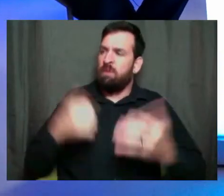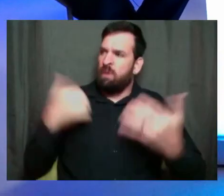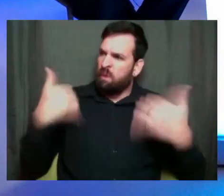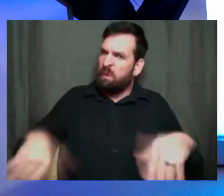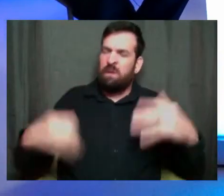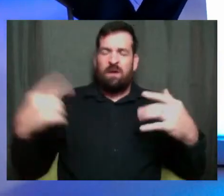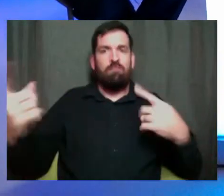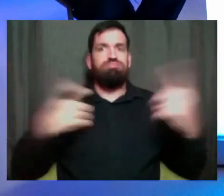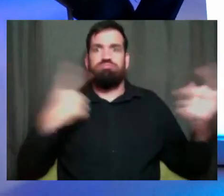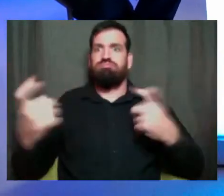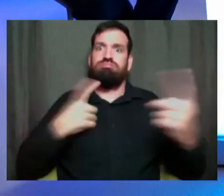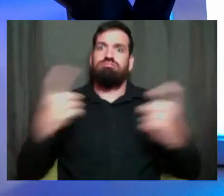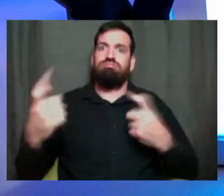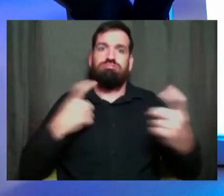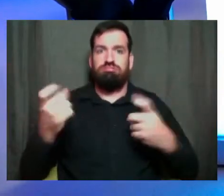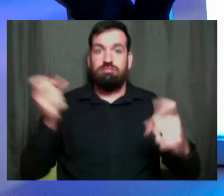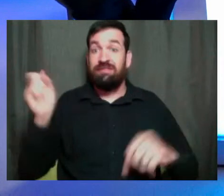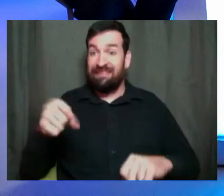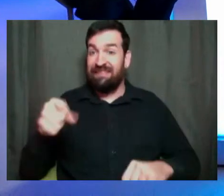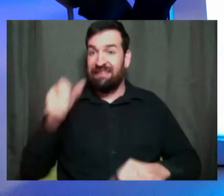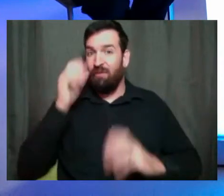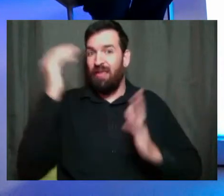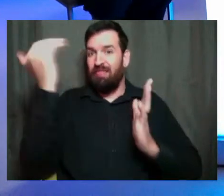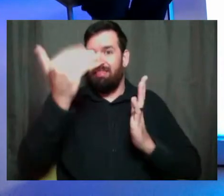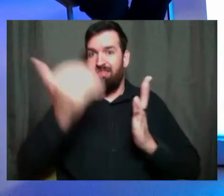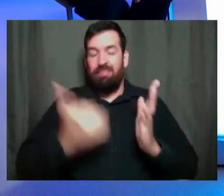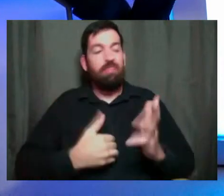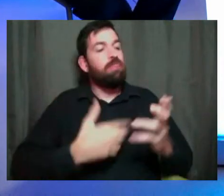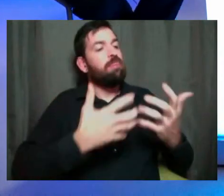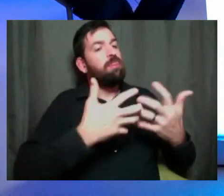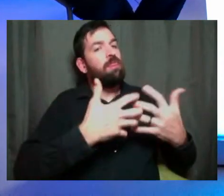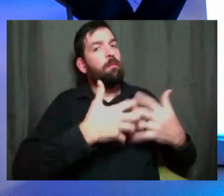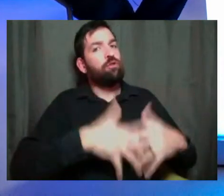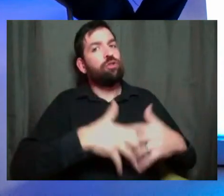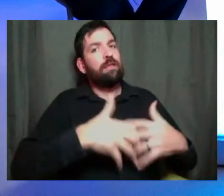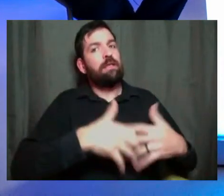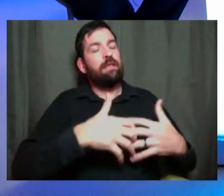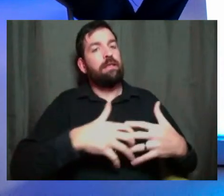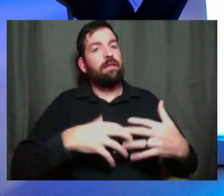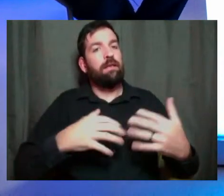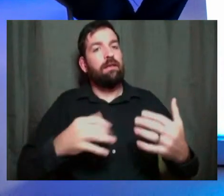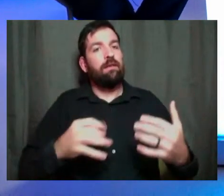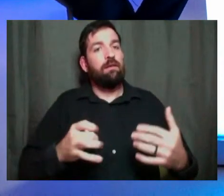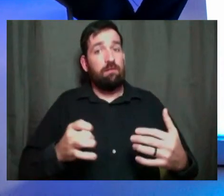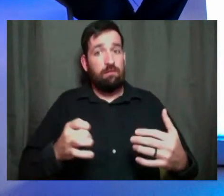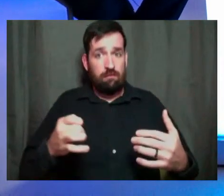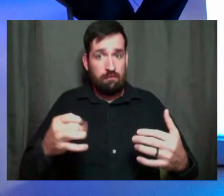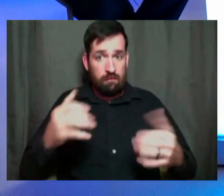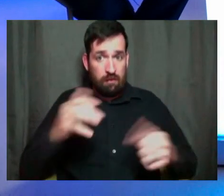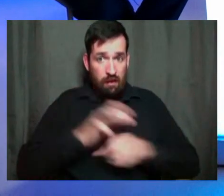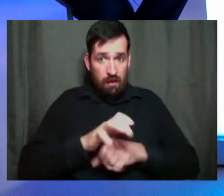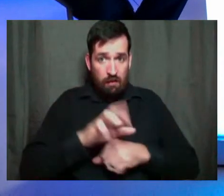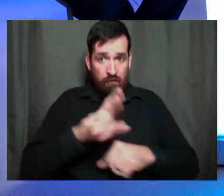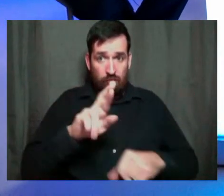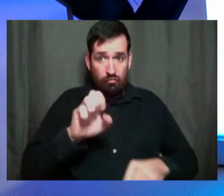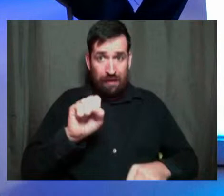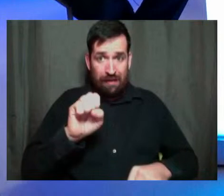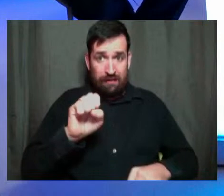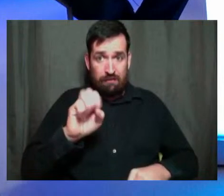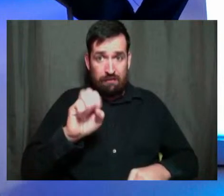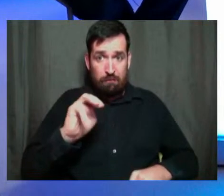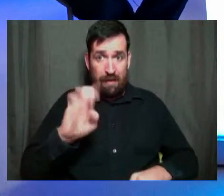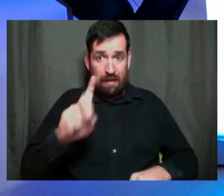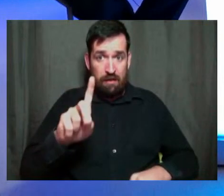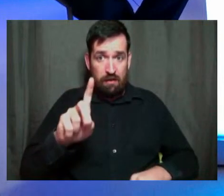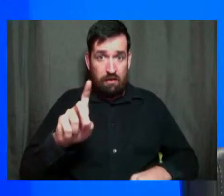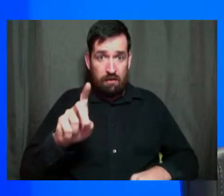Yeah, jump in because I'm going to go through these. Now the machines, though, do we have enough ResMed out there to so that's right those? There. He